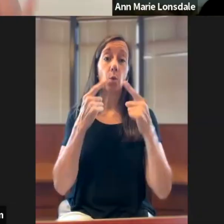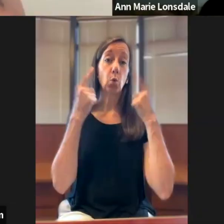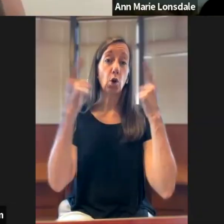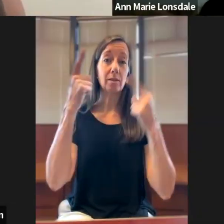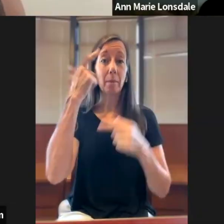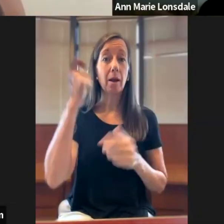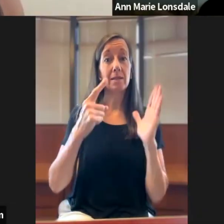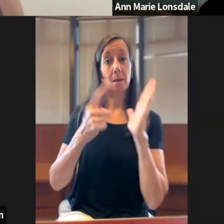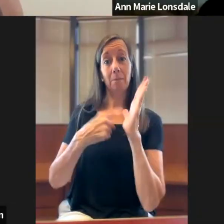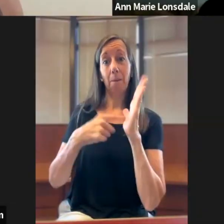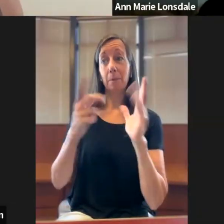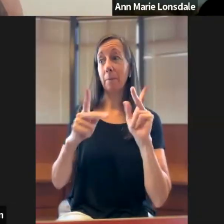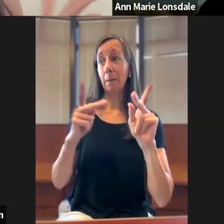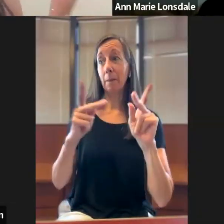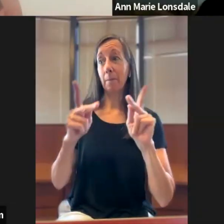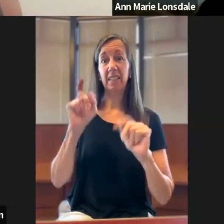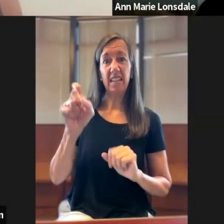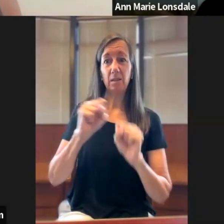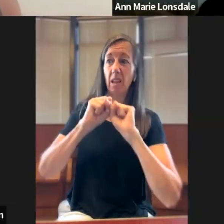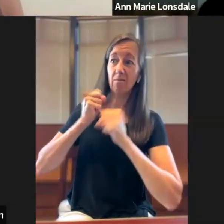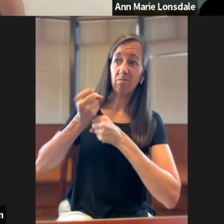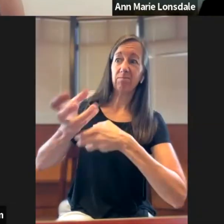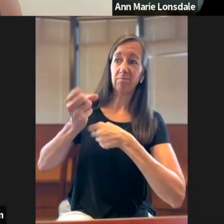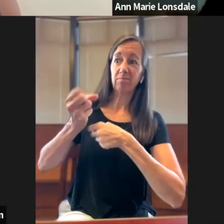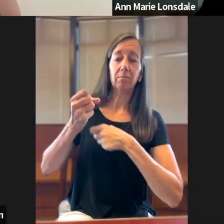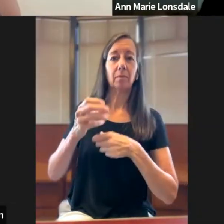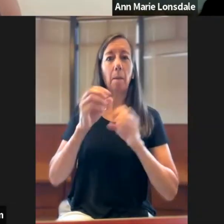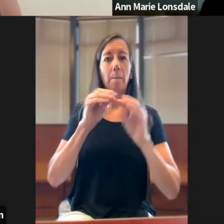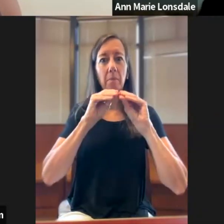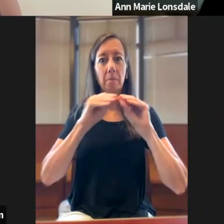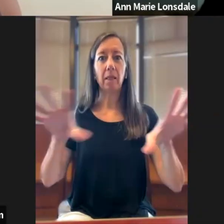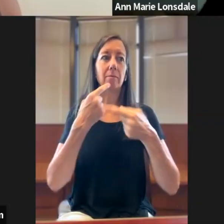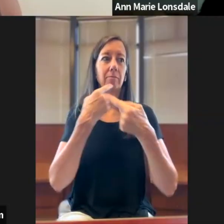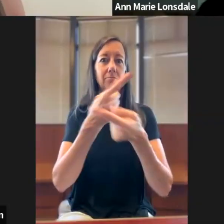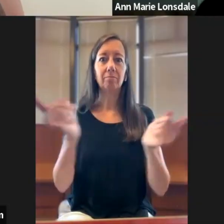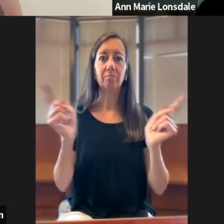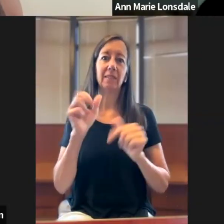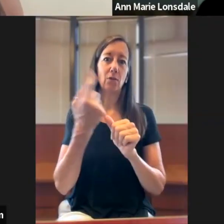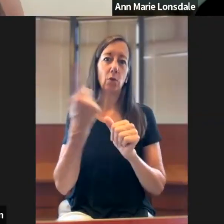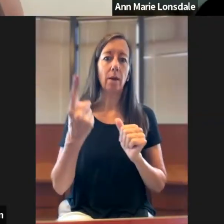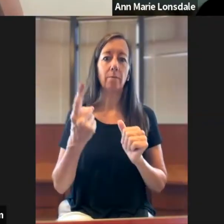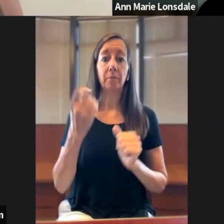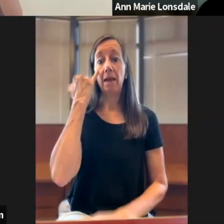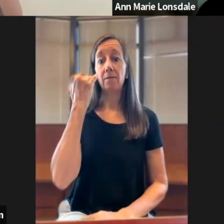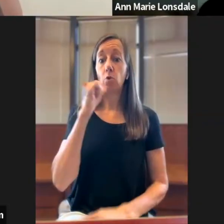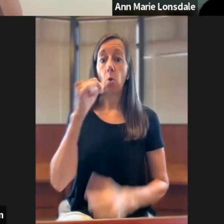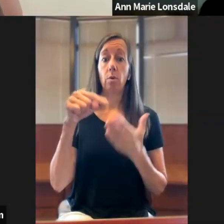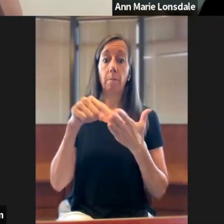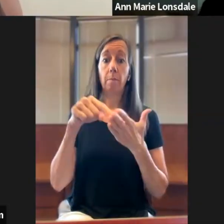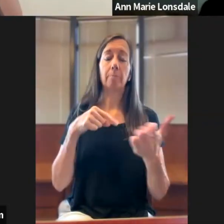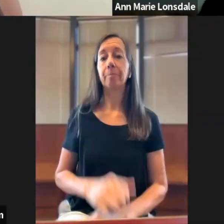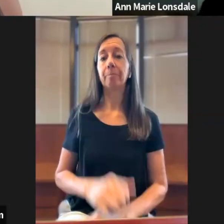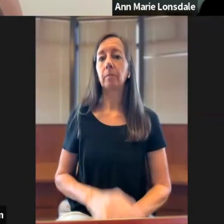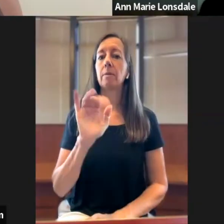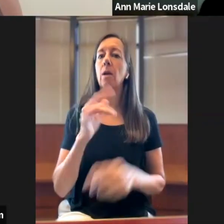they need to be, blasted sometimes, when they don't move forward. And that happens often when